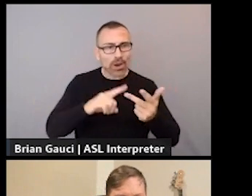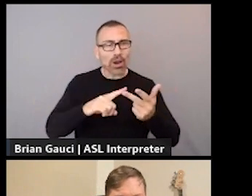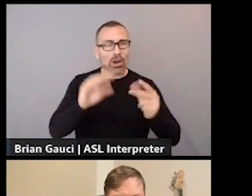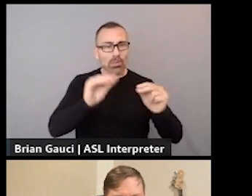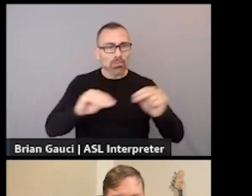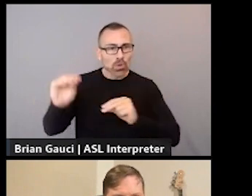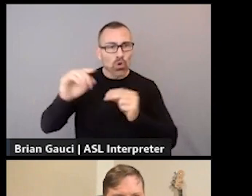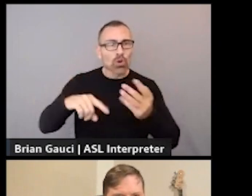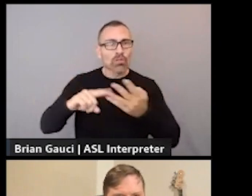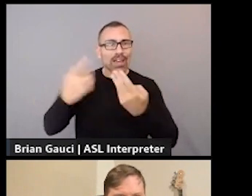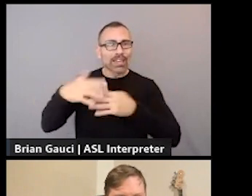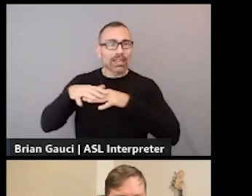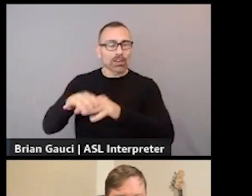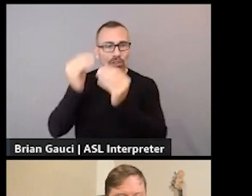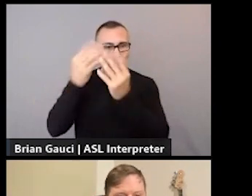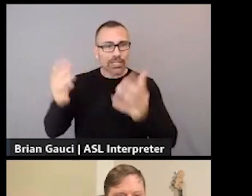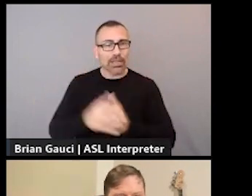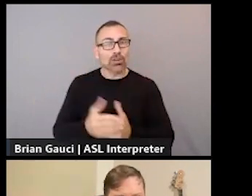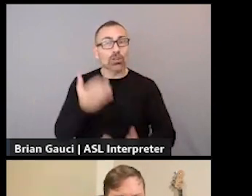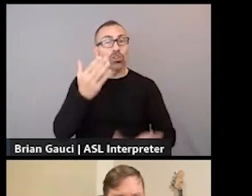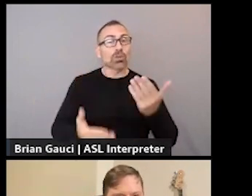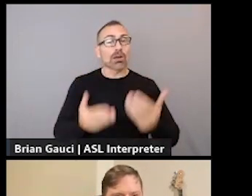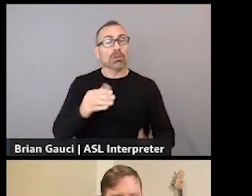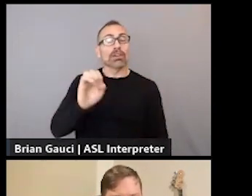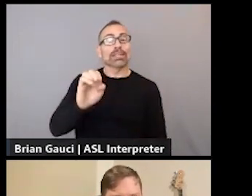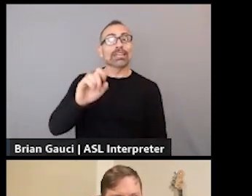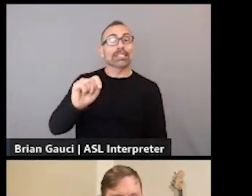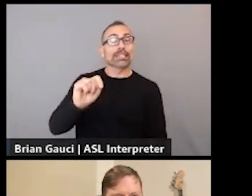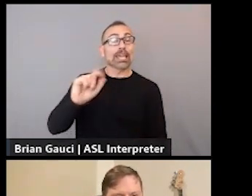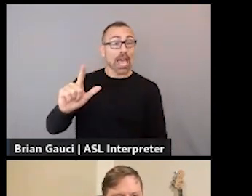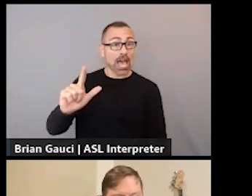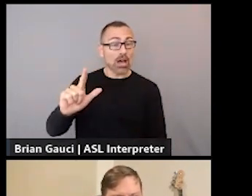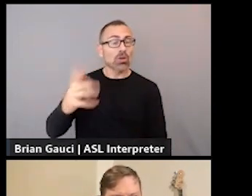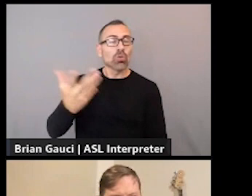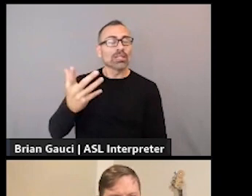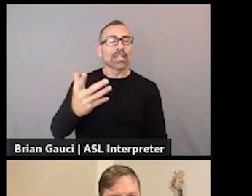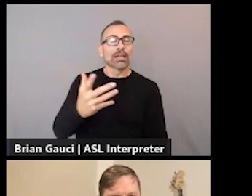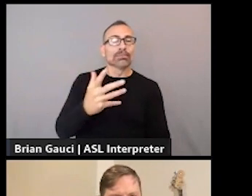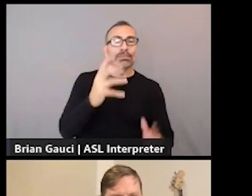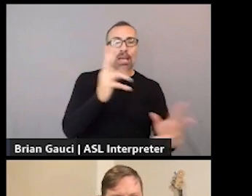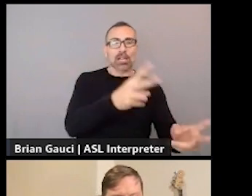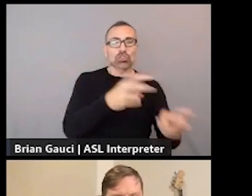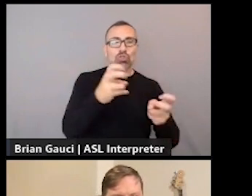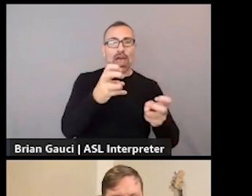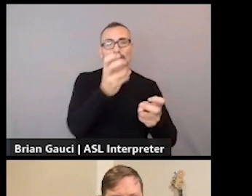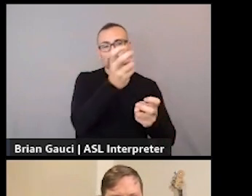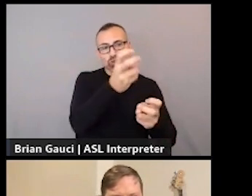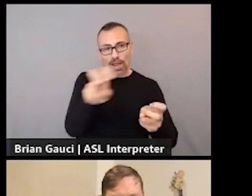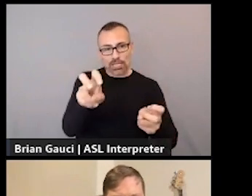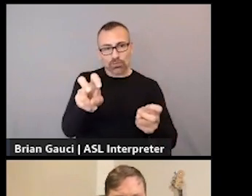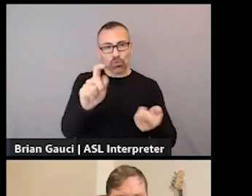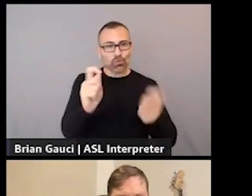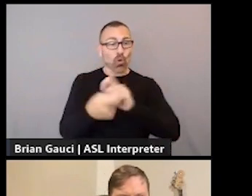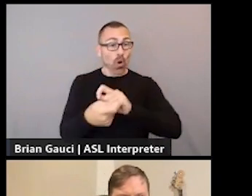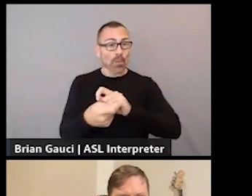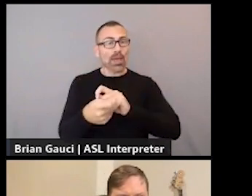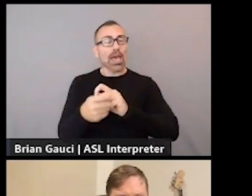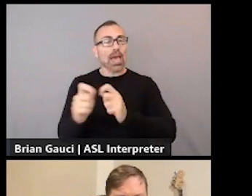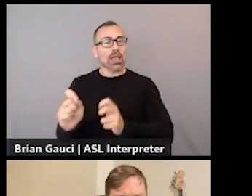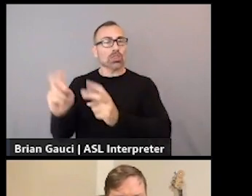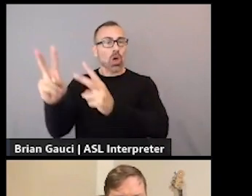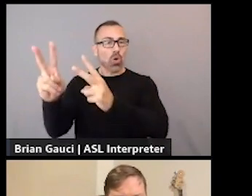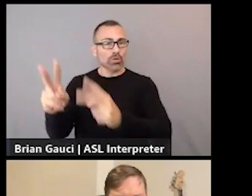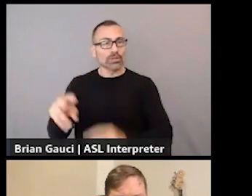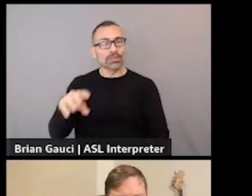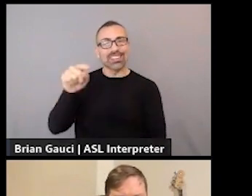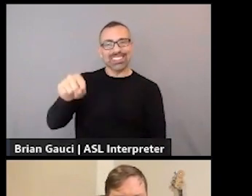heard of ETL, which is extract, transform, and load. So it is a service that will allow you to do that. Yeah, Glue